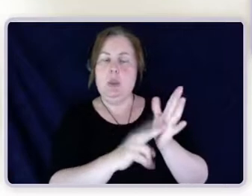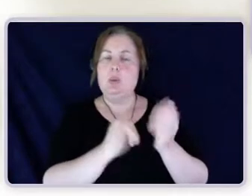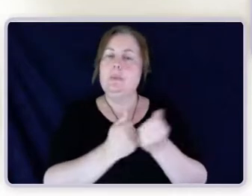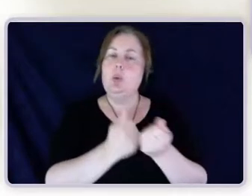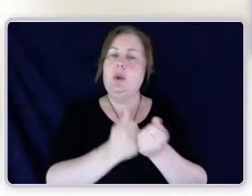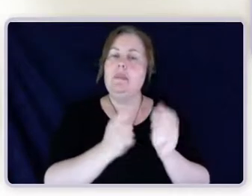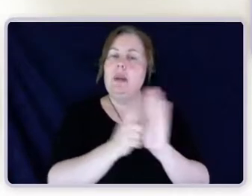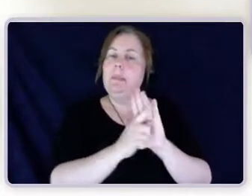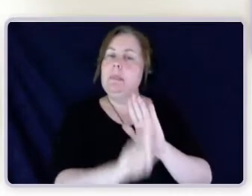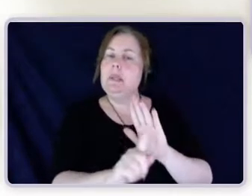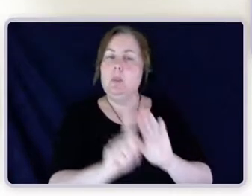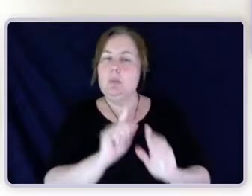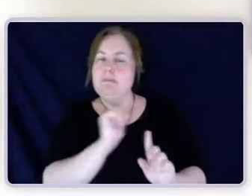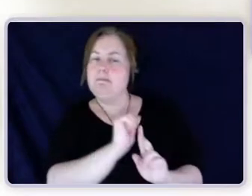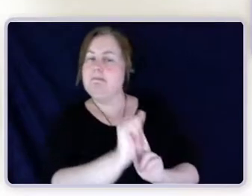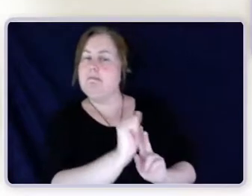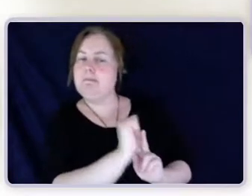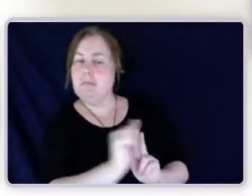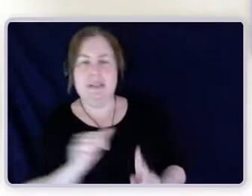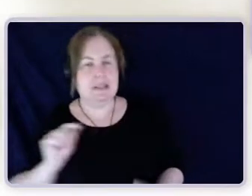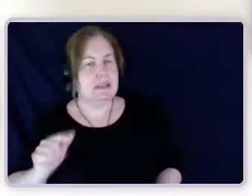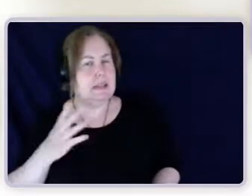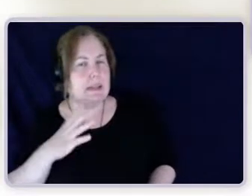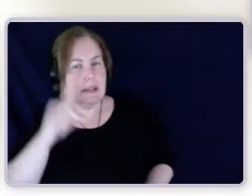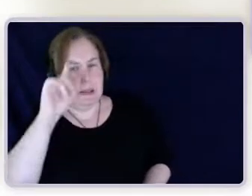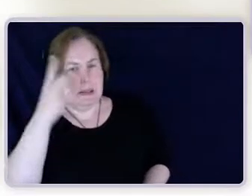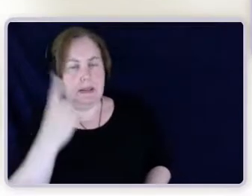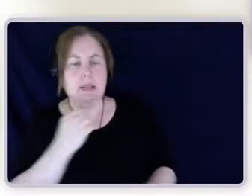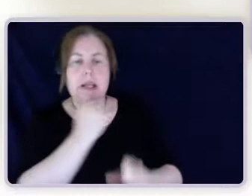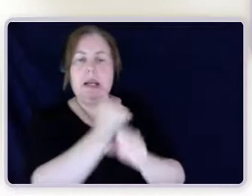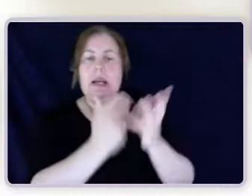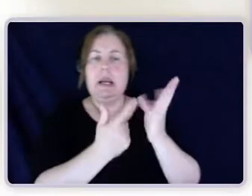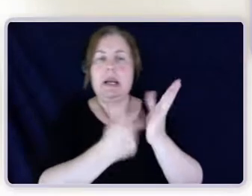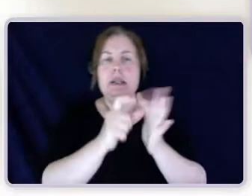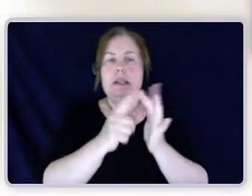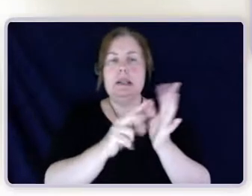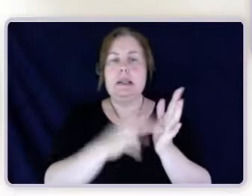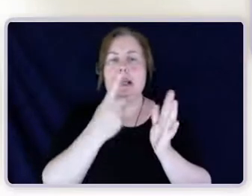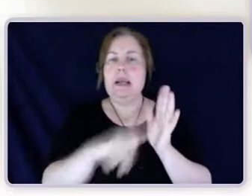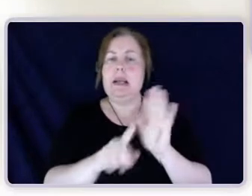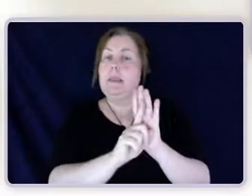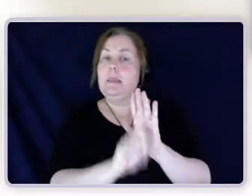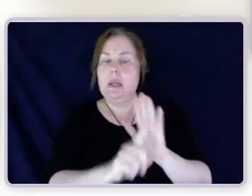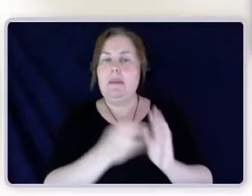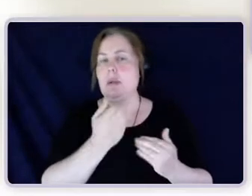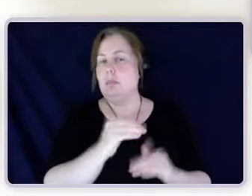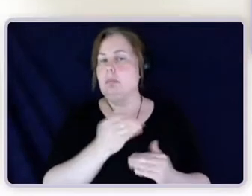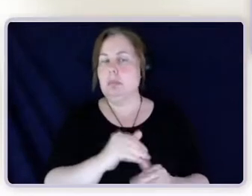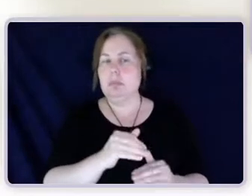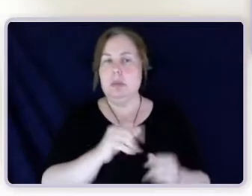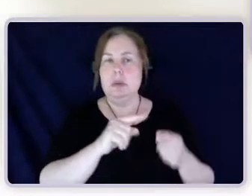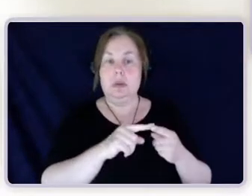what a supportive guardian or administrator can do. They're outlined here. They have the power to access, collect, or obtain